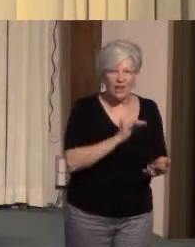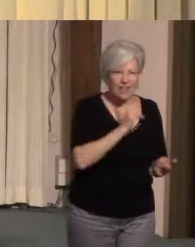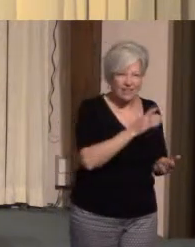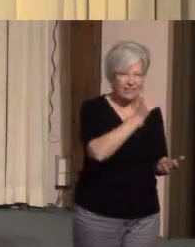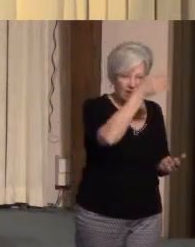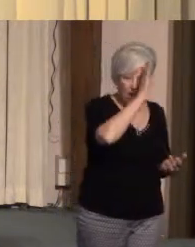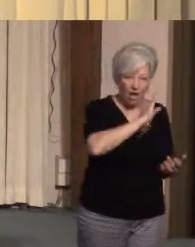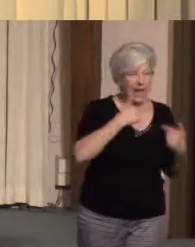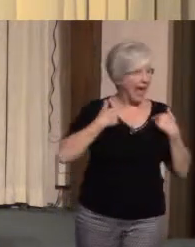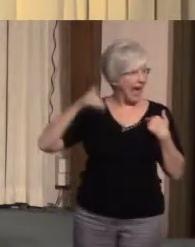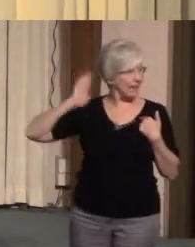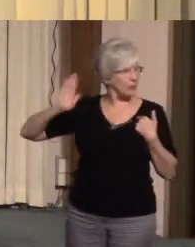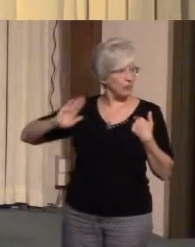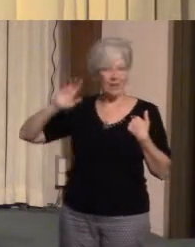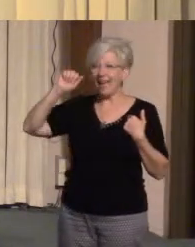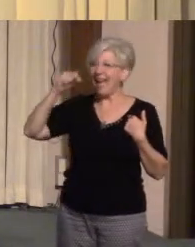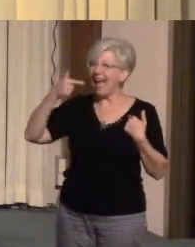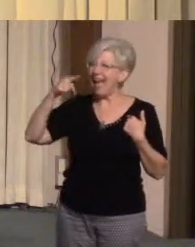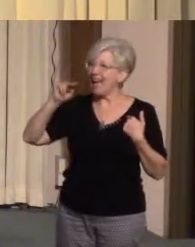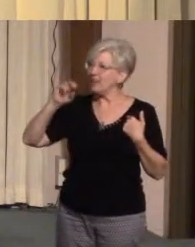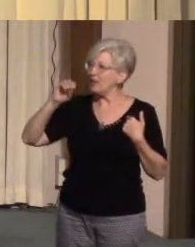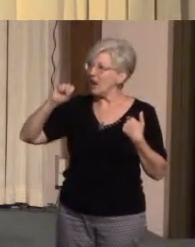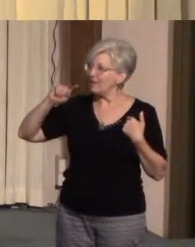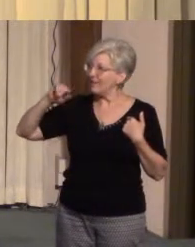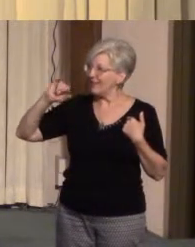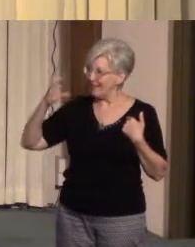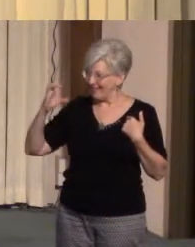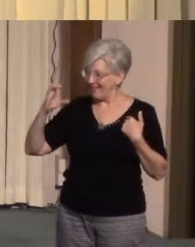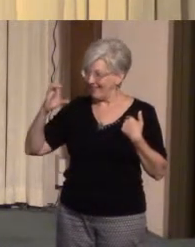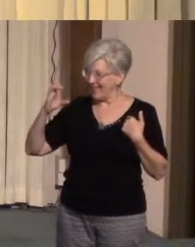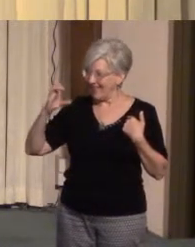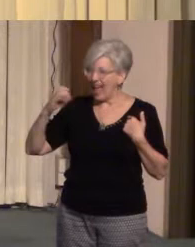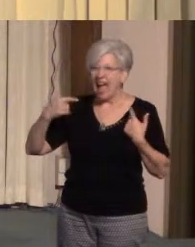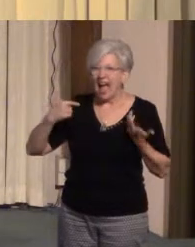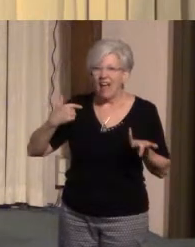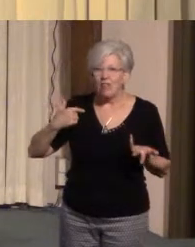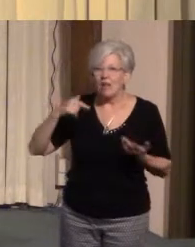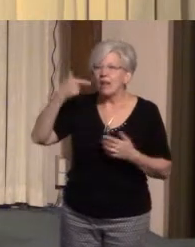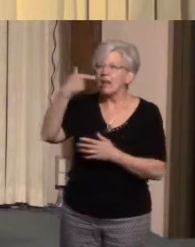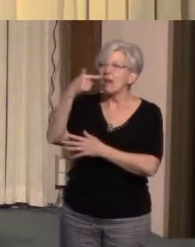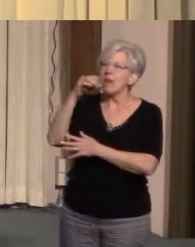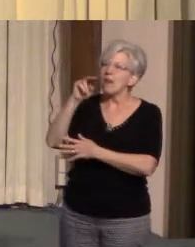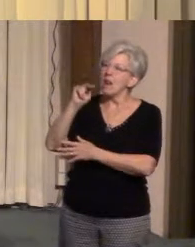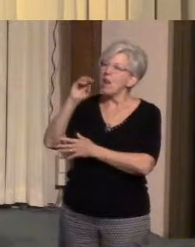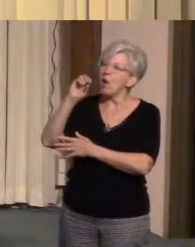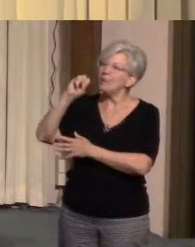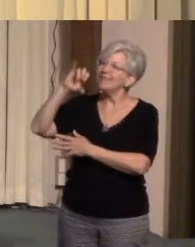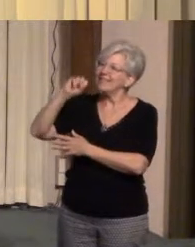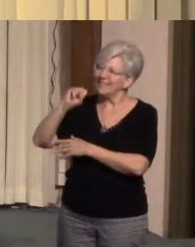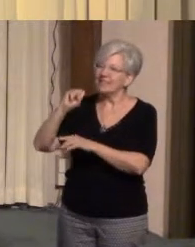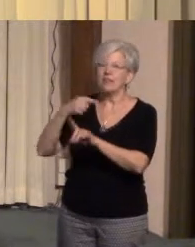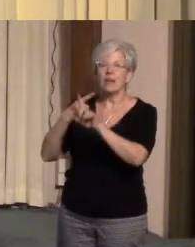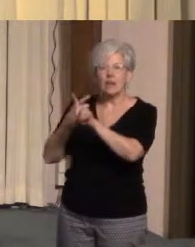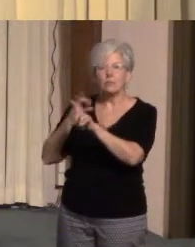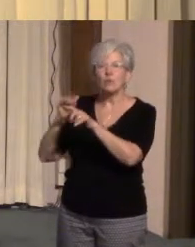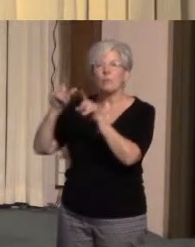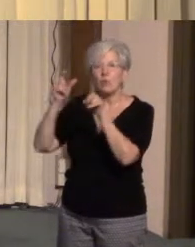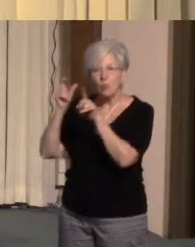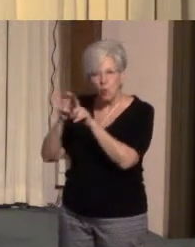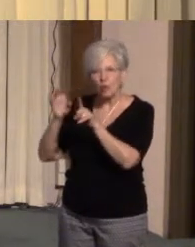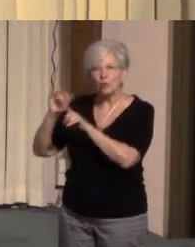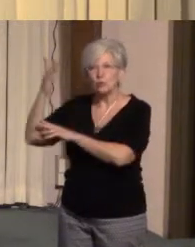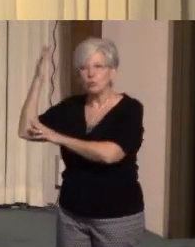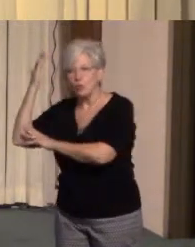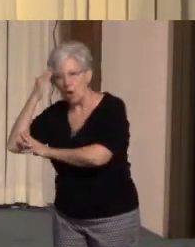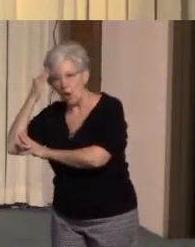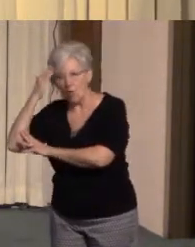used to be an agnostic. Gnostic comes from the old word which means to know, right? And so when you